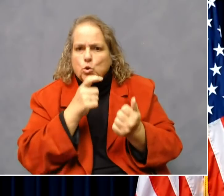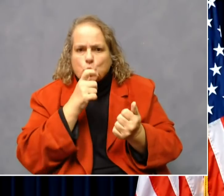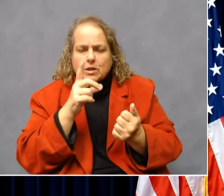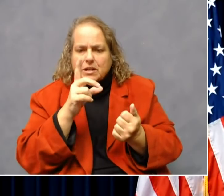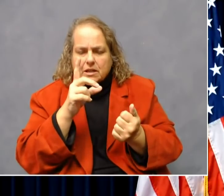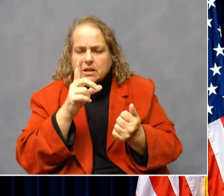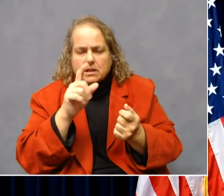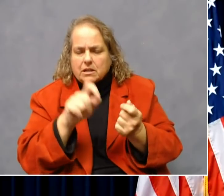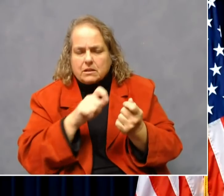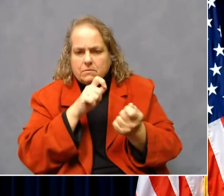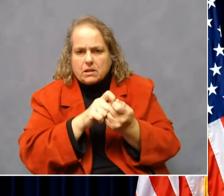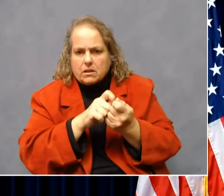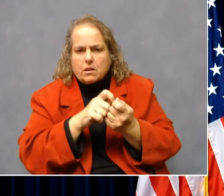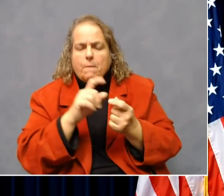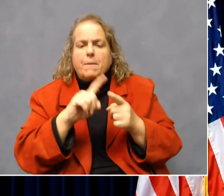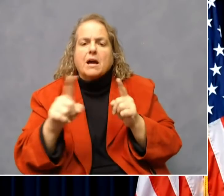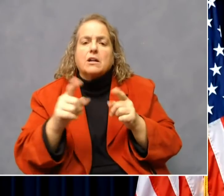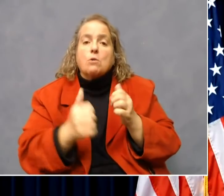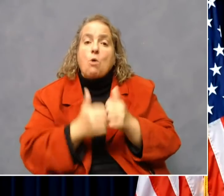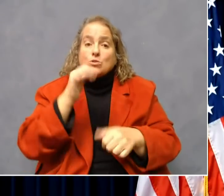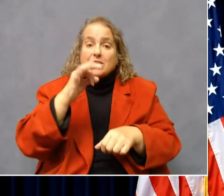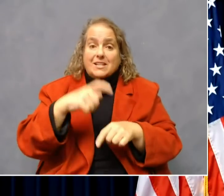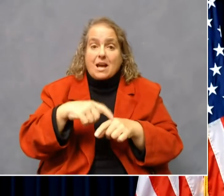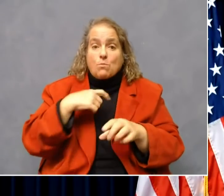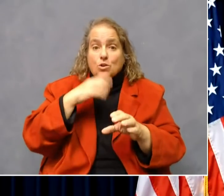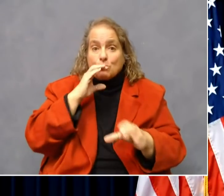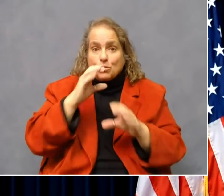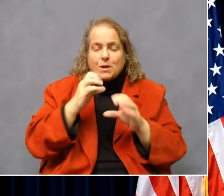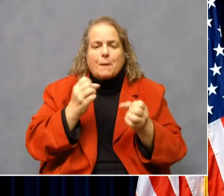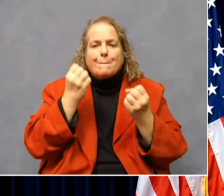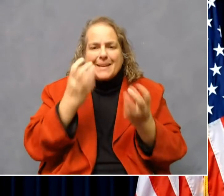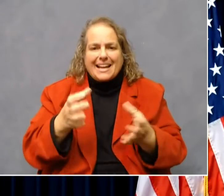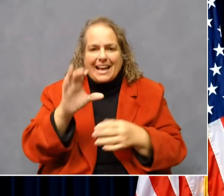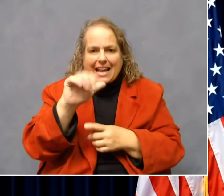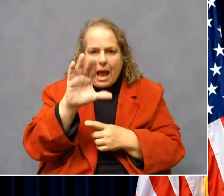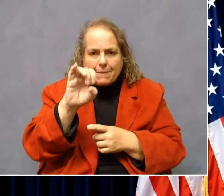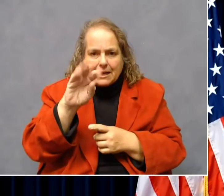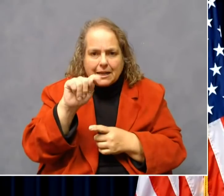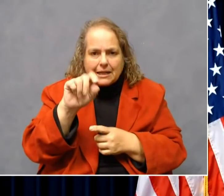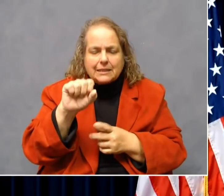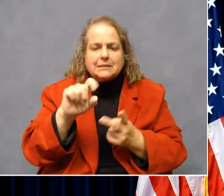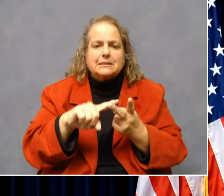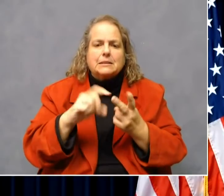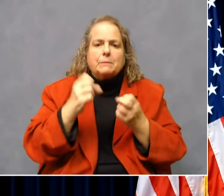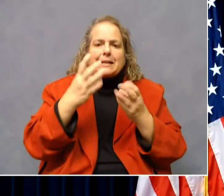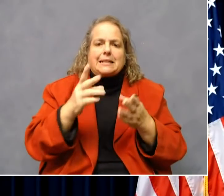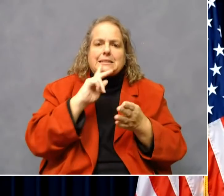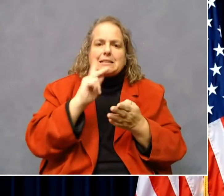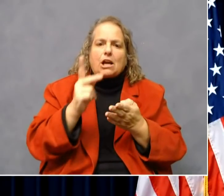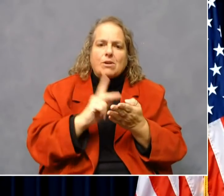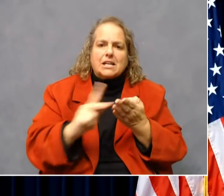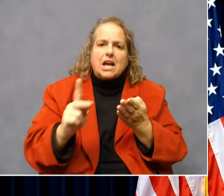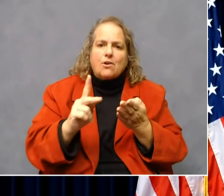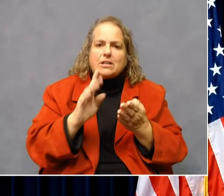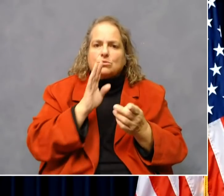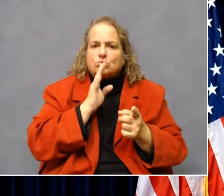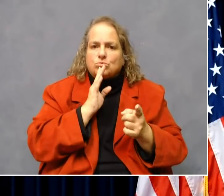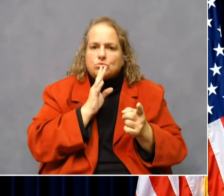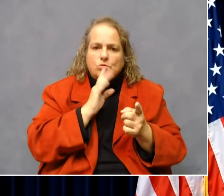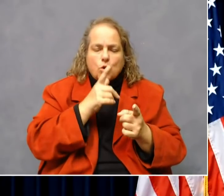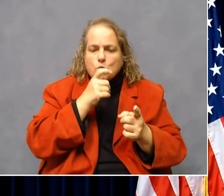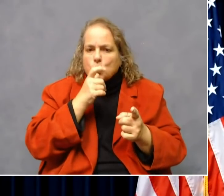communication, for me, there are multiple cabinet secretaries or others involved in the process that are